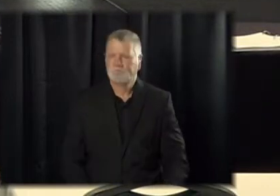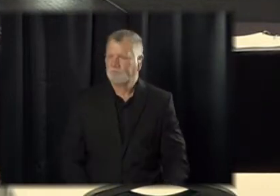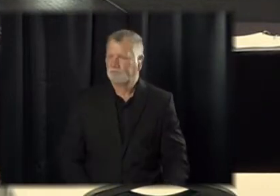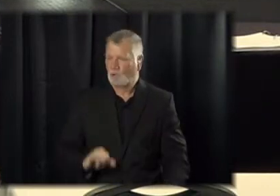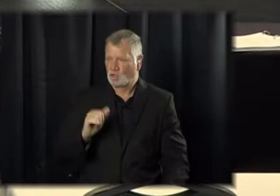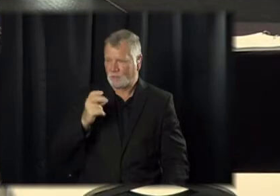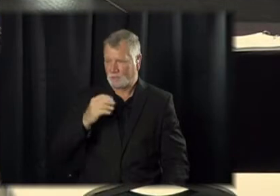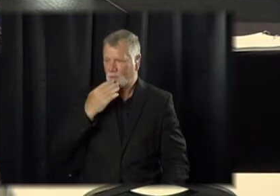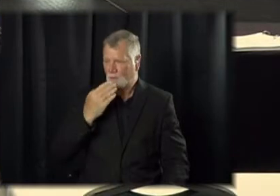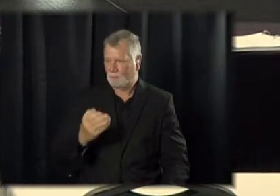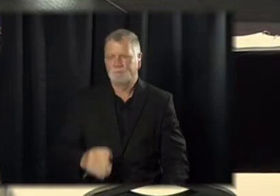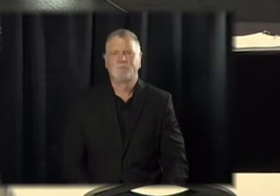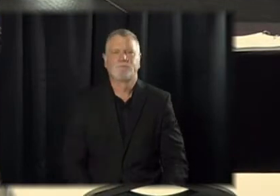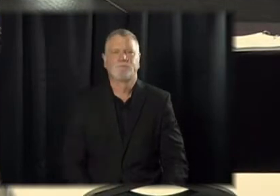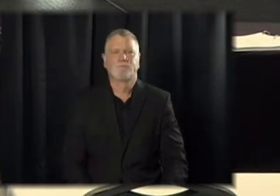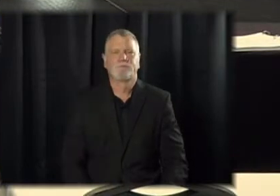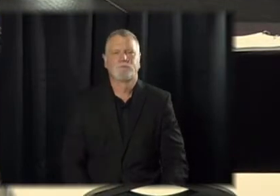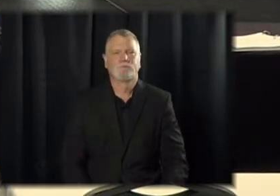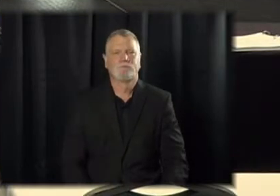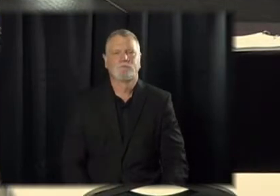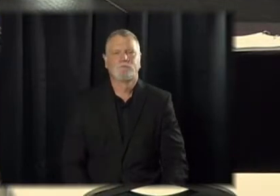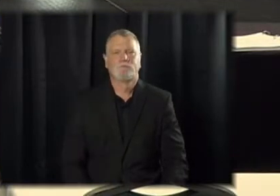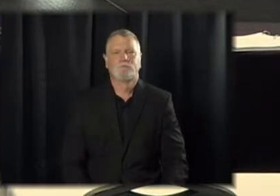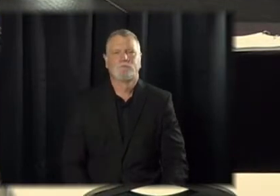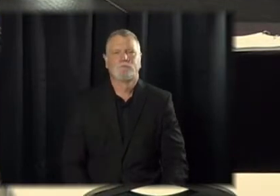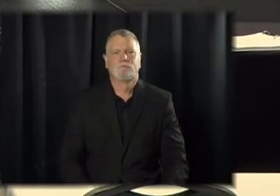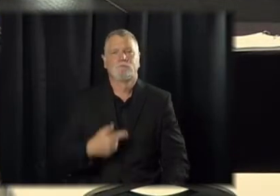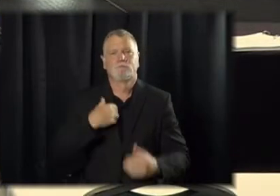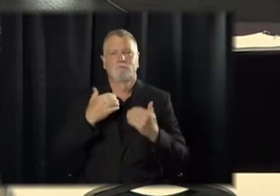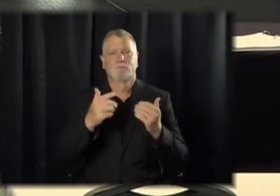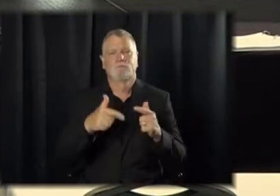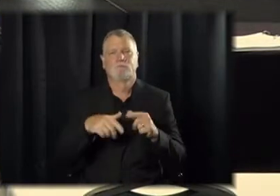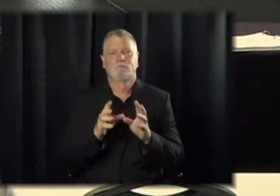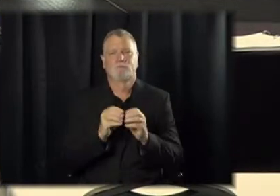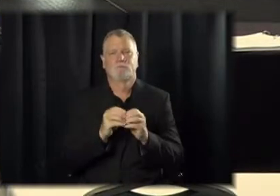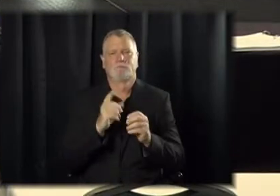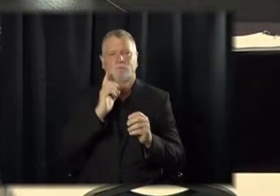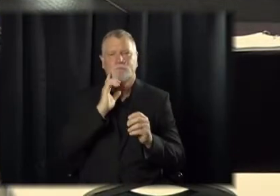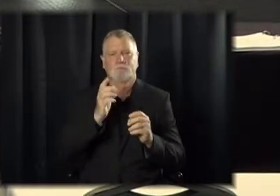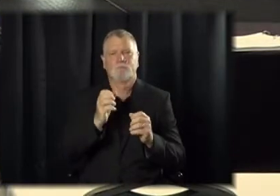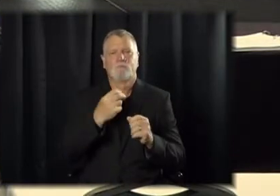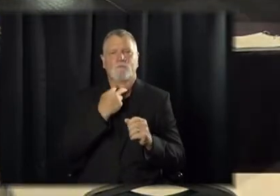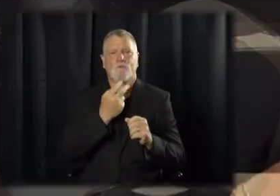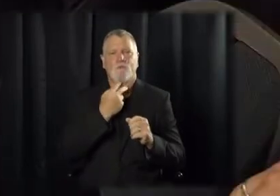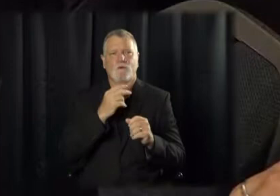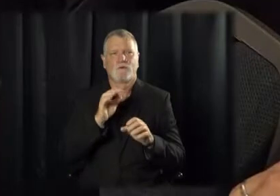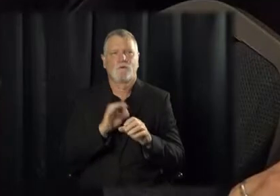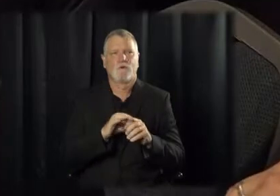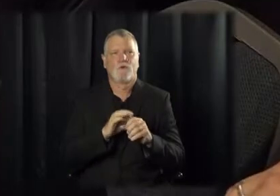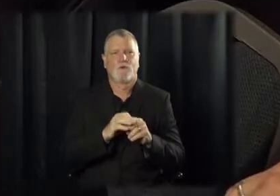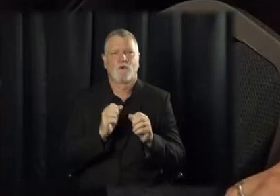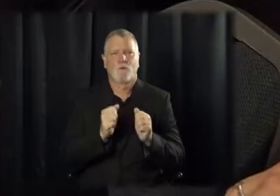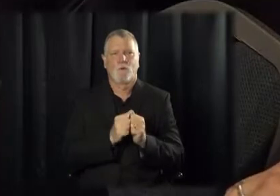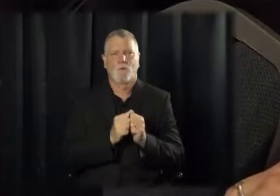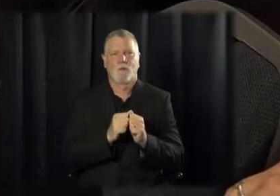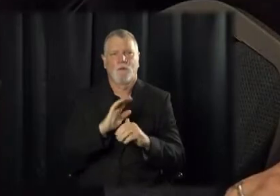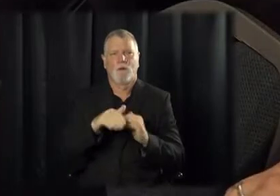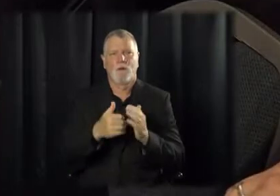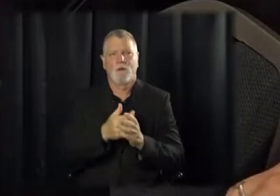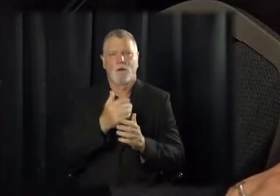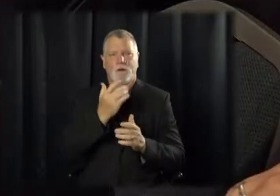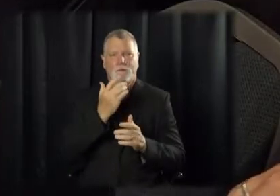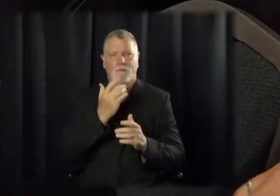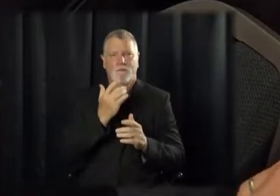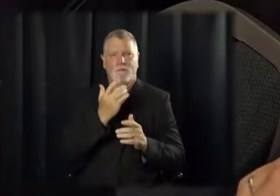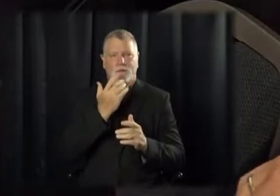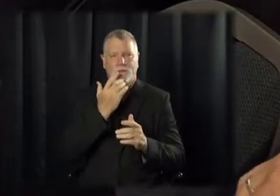you, Justin. As I will do throughout the meeting, I will take a voice vote, beginning with all in favor. I'll